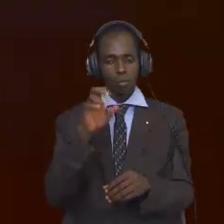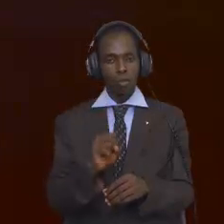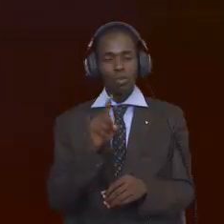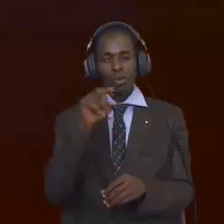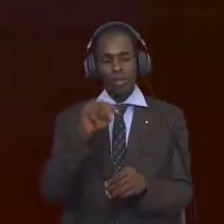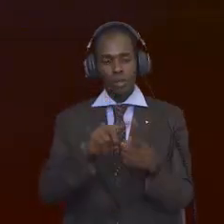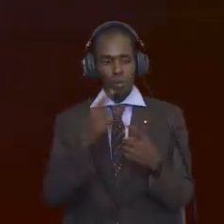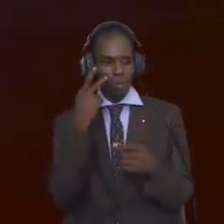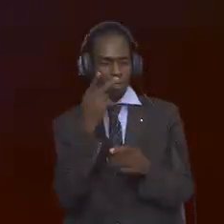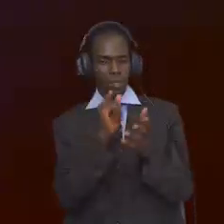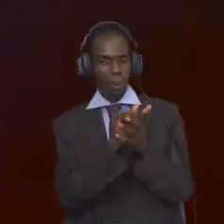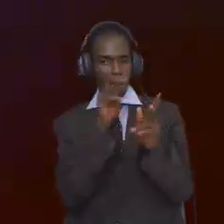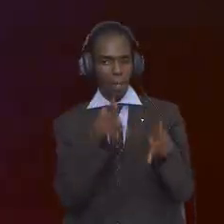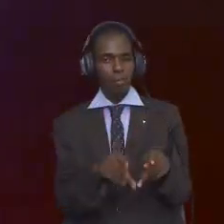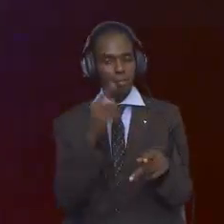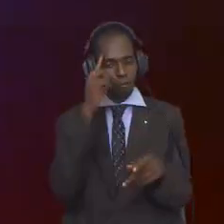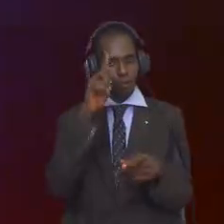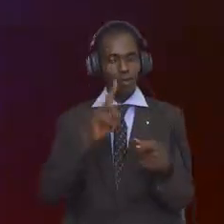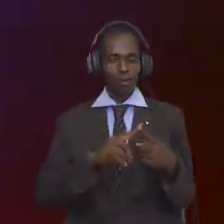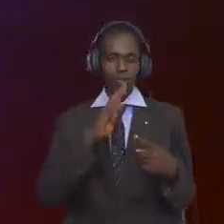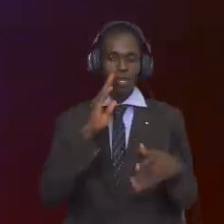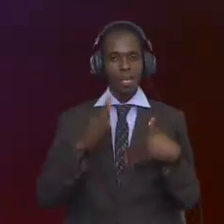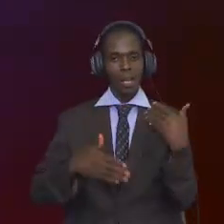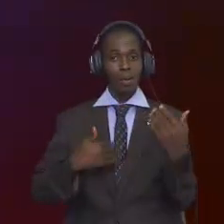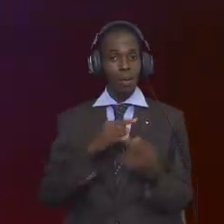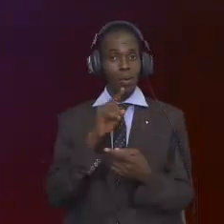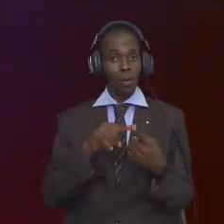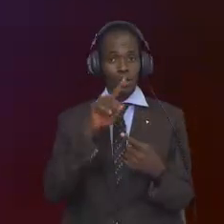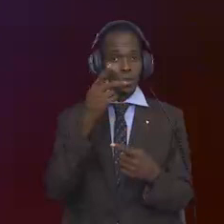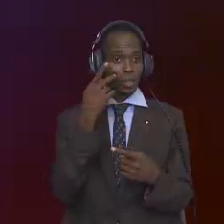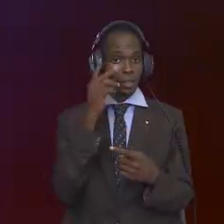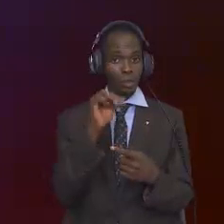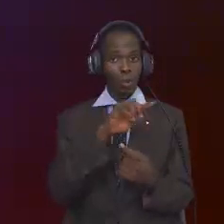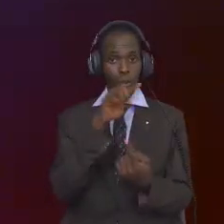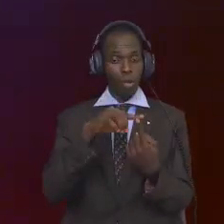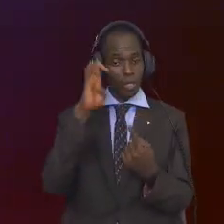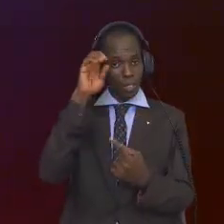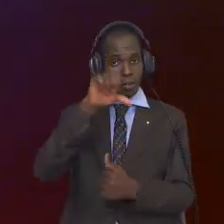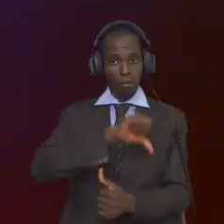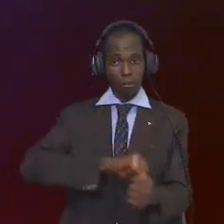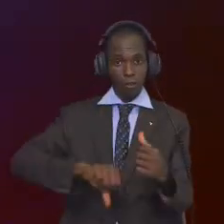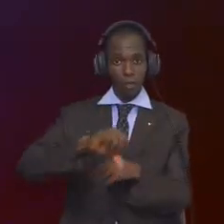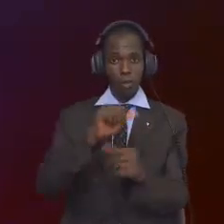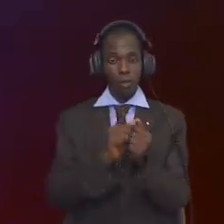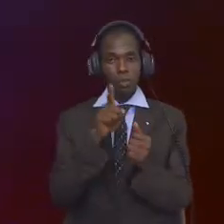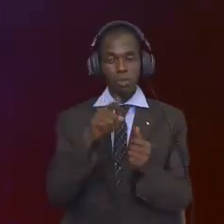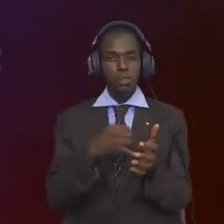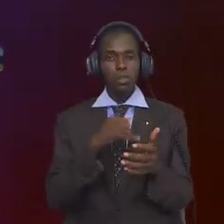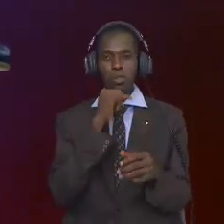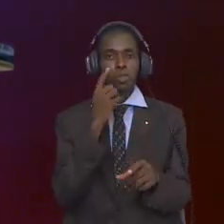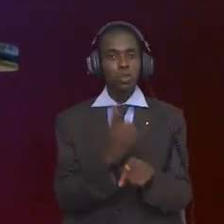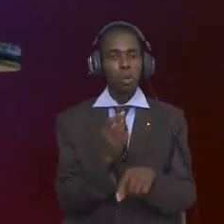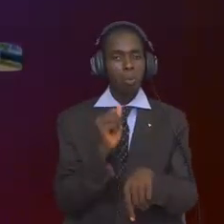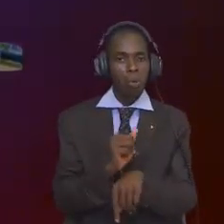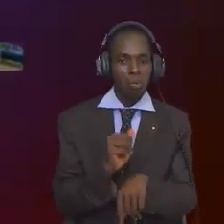that you may rejoice when you see him. When he fellowships with you, it's not just work, it's not